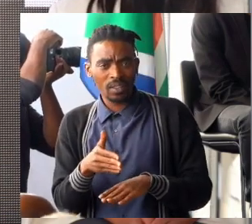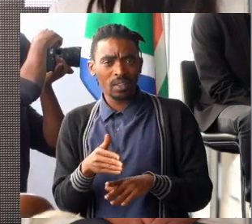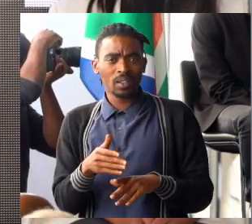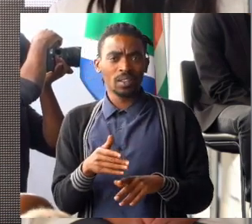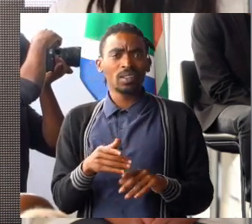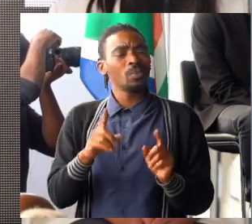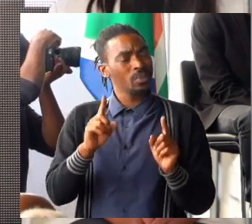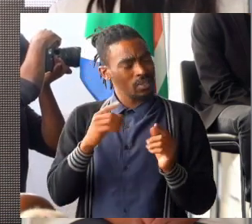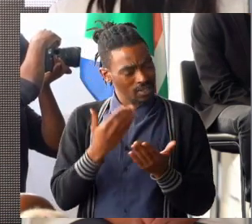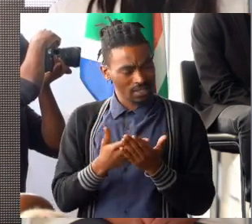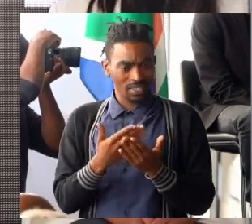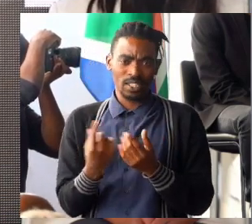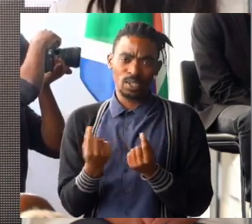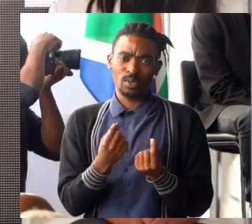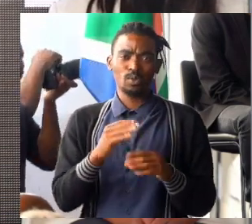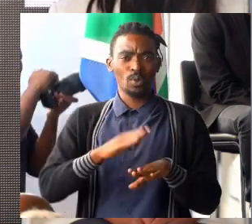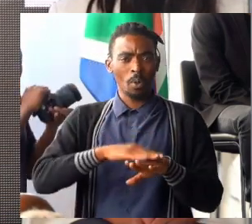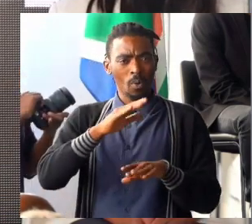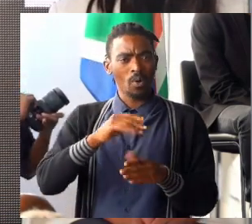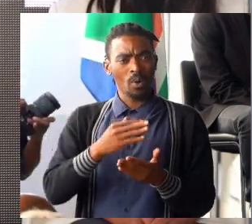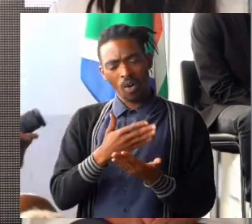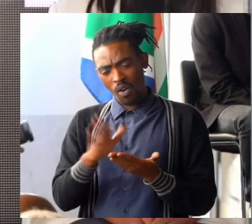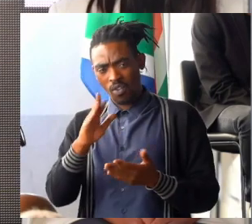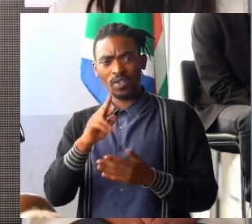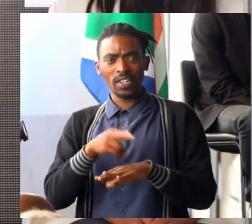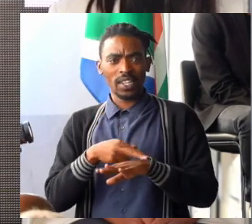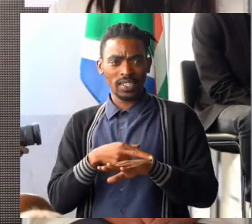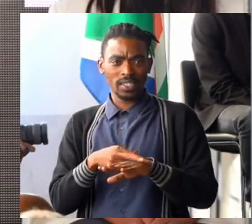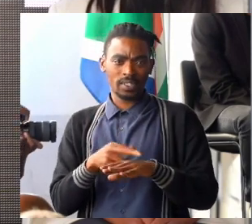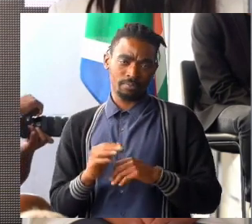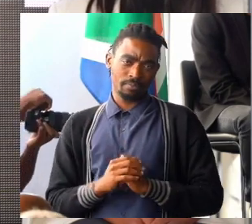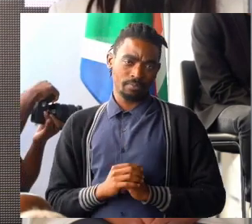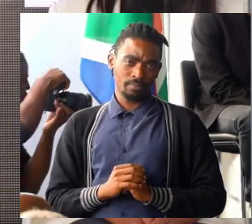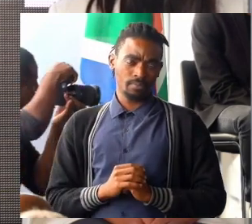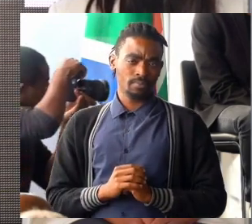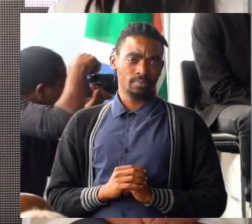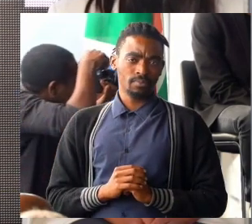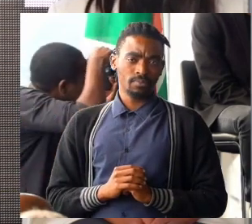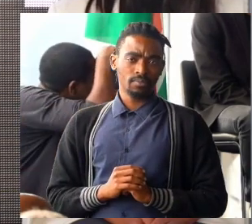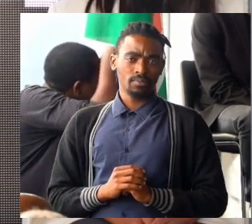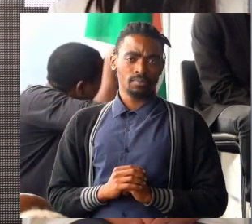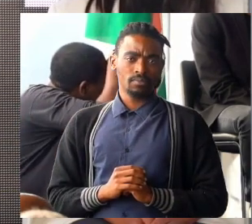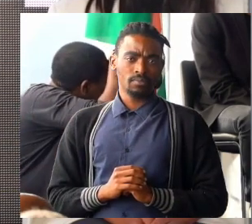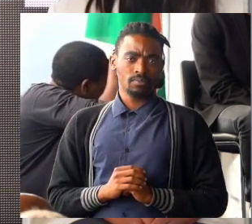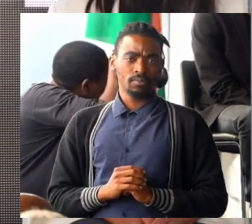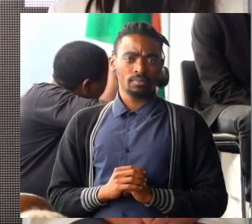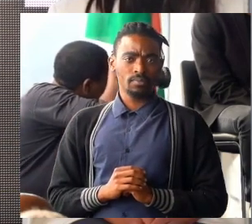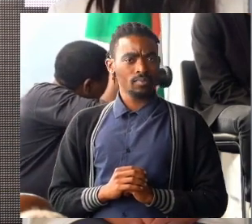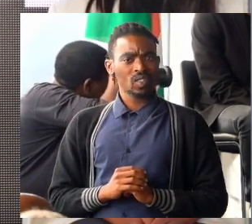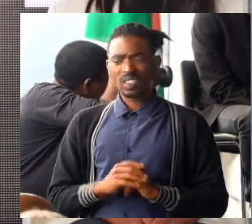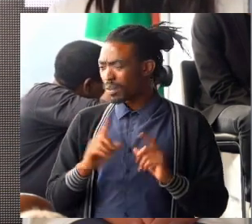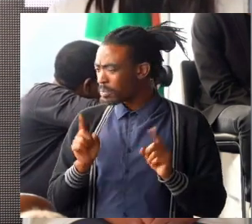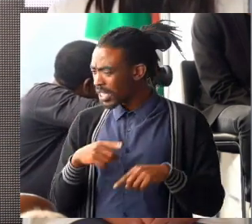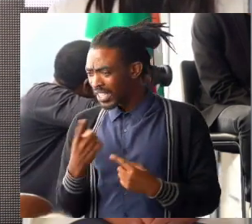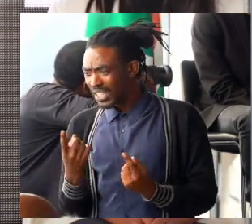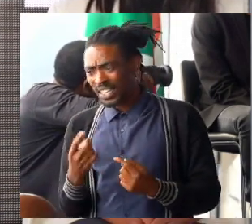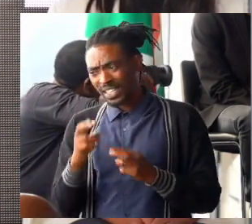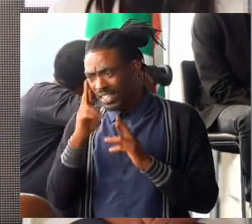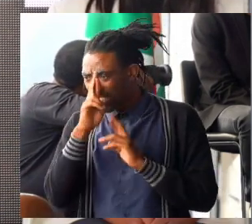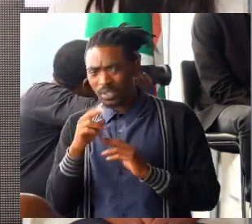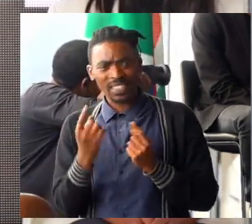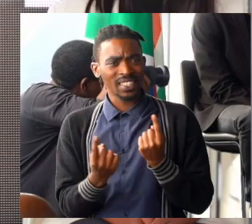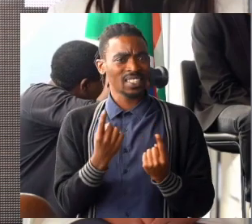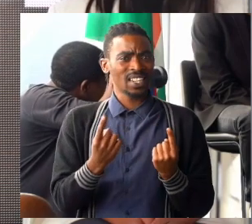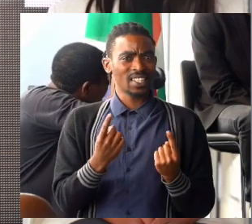to end racism and build real national unity. We also cannot have integrity while the corruption